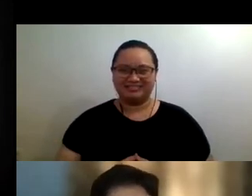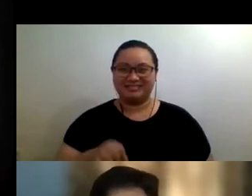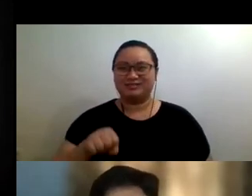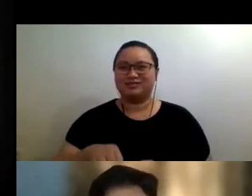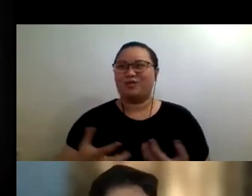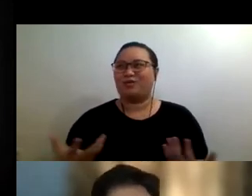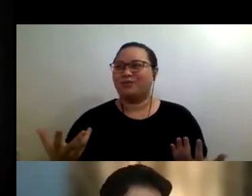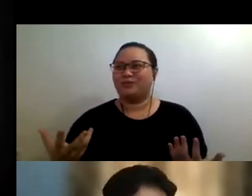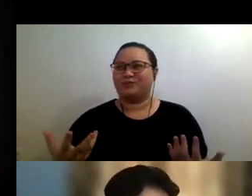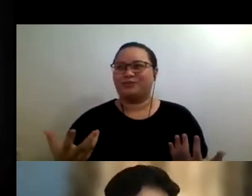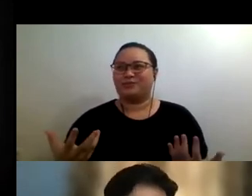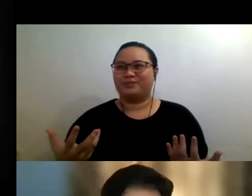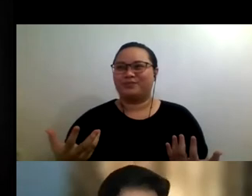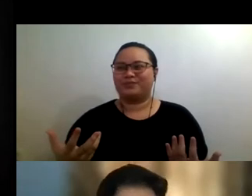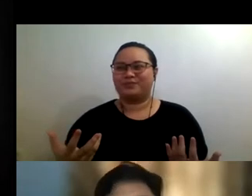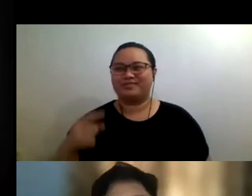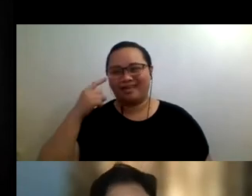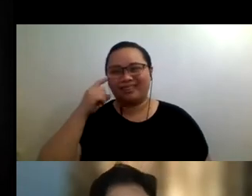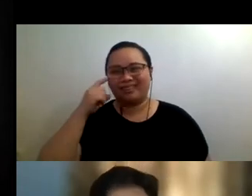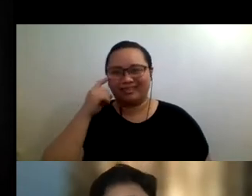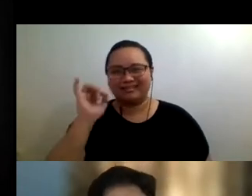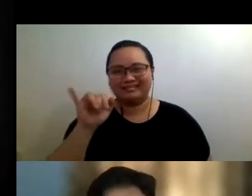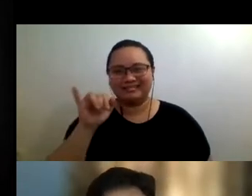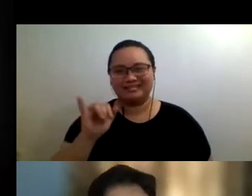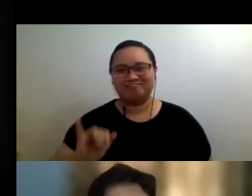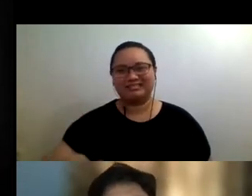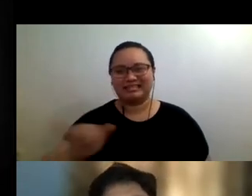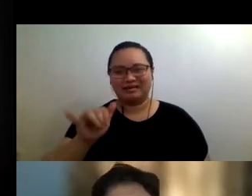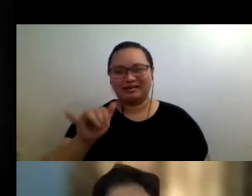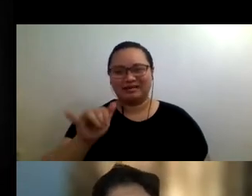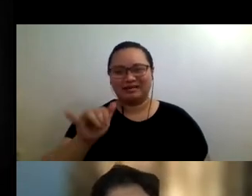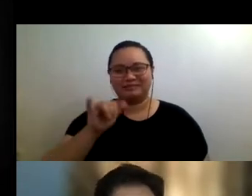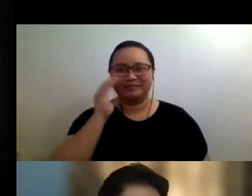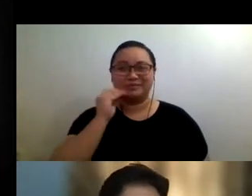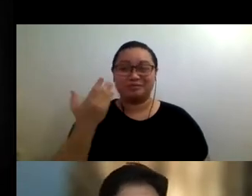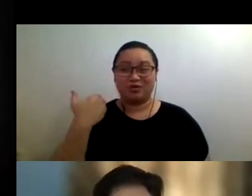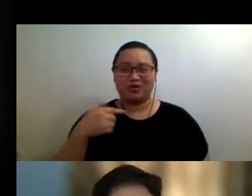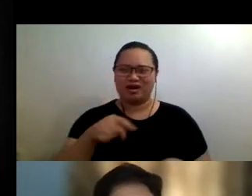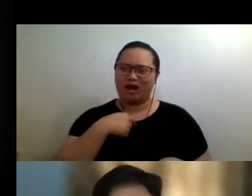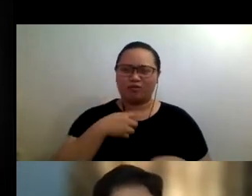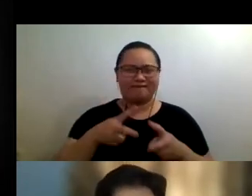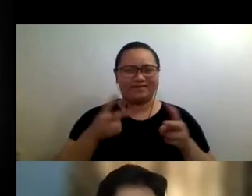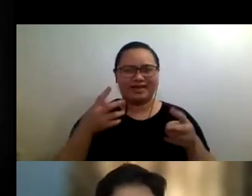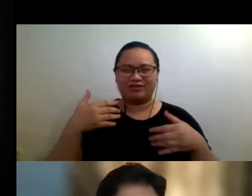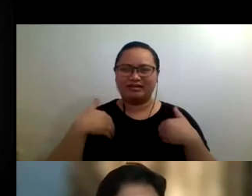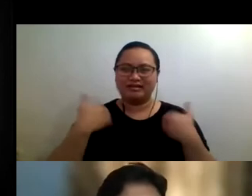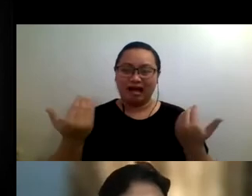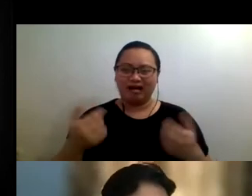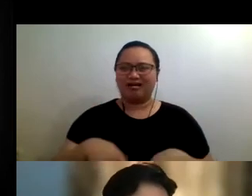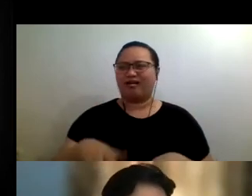that happened there. And I believe that some of us really experienced that before. Again, I was young. I was tired from my day